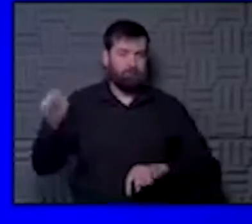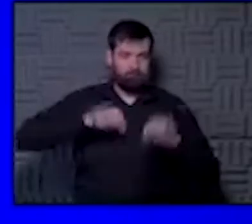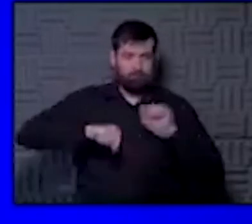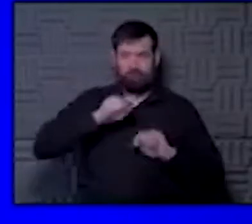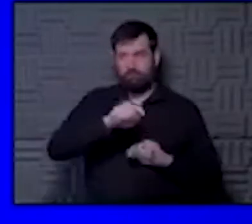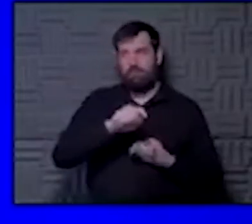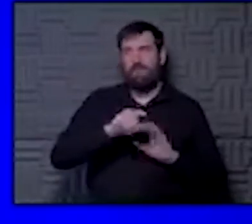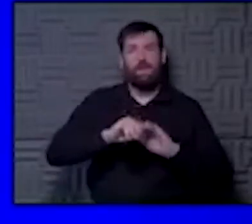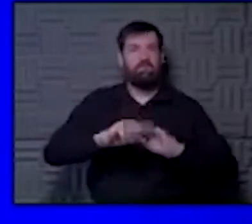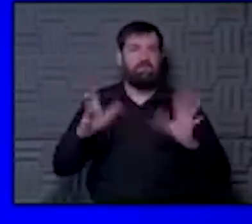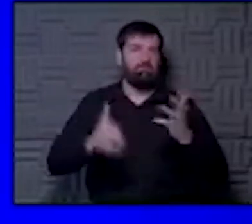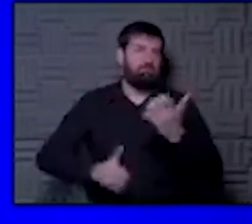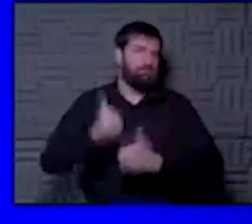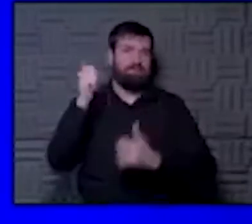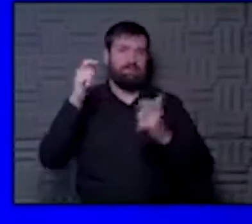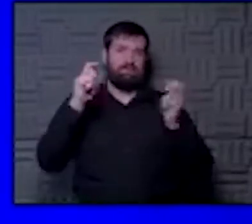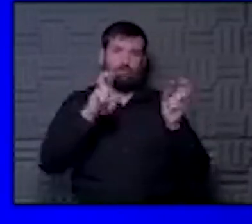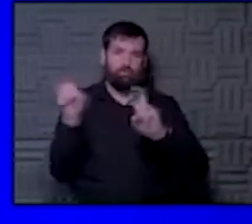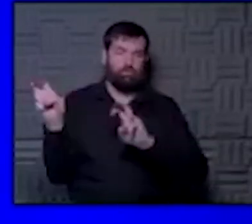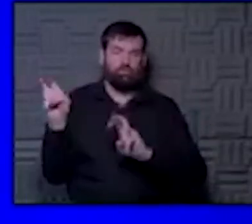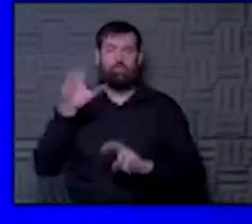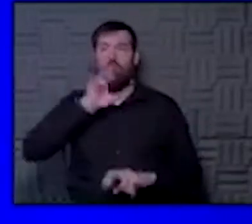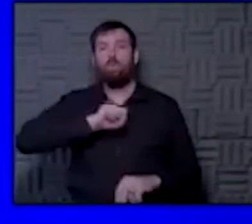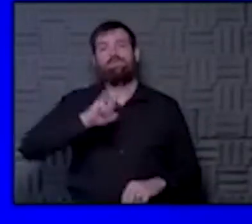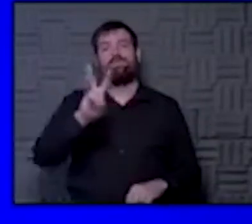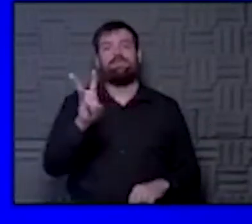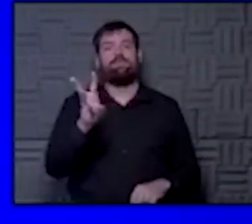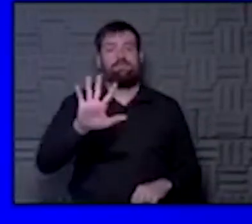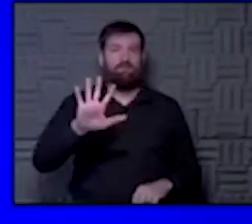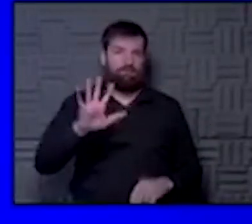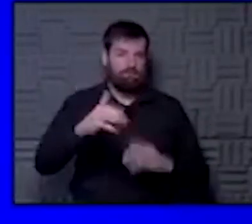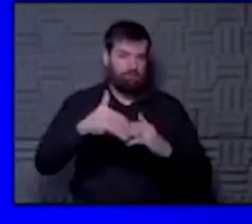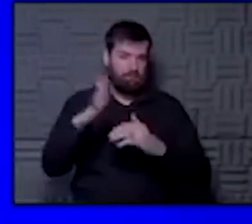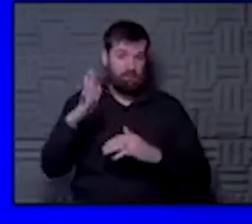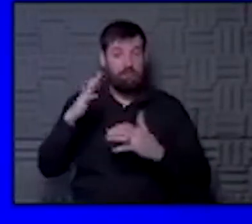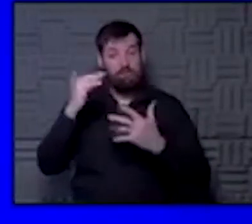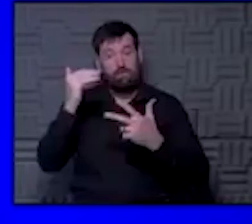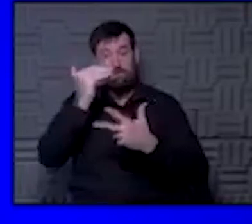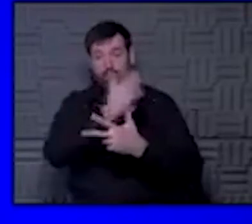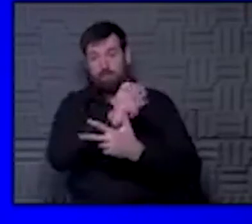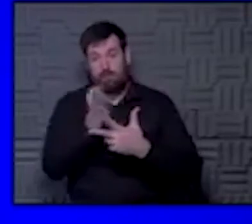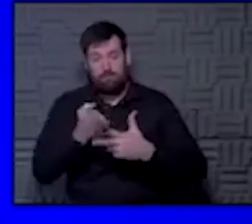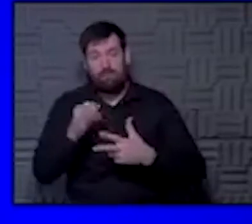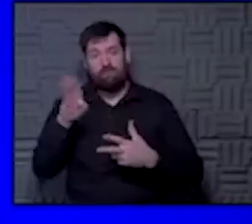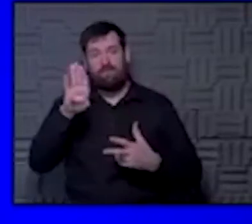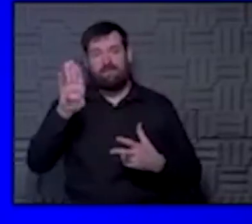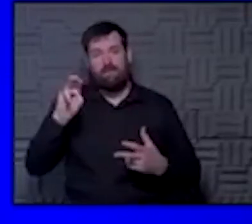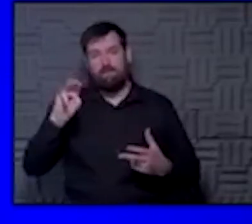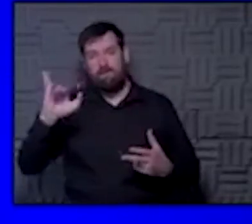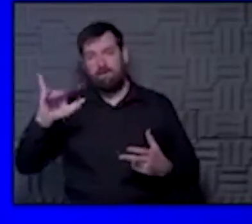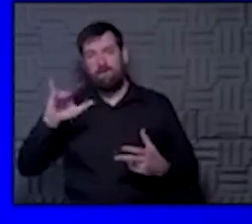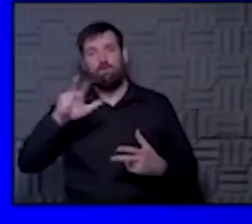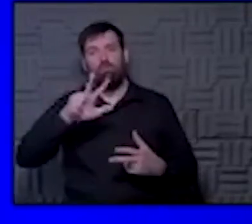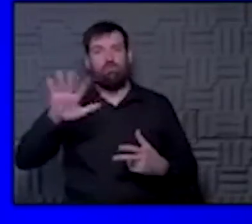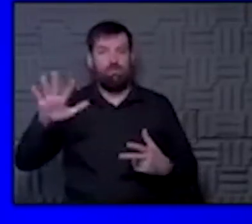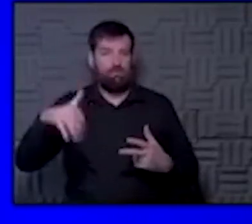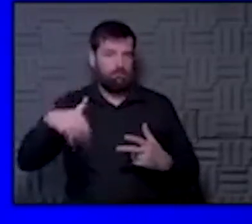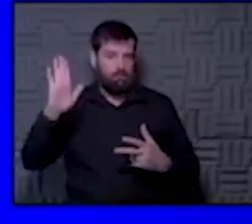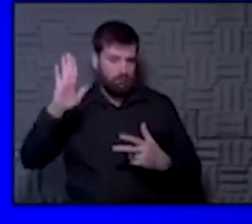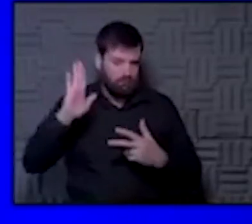question, obviously the biggest issue is going to be 65 and older. The next one is the BMI of 35 or more, so morbid